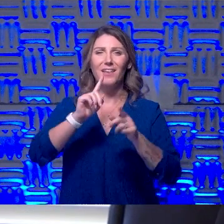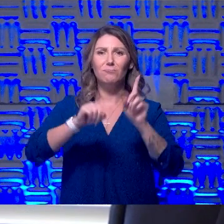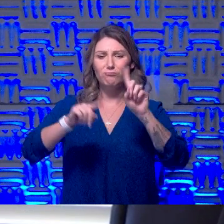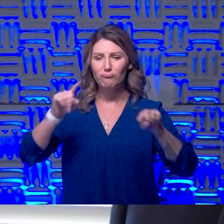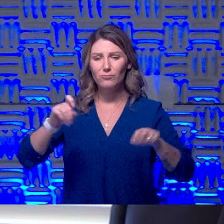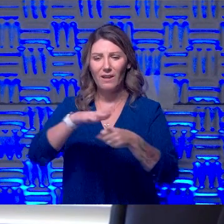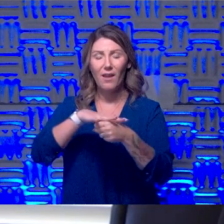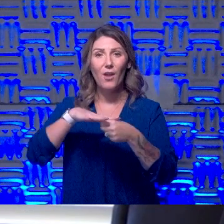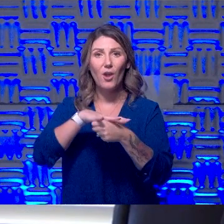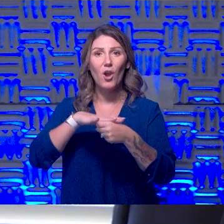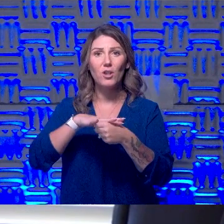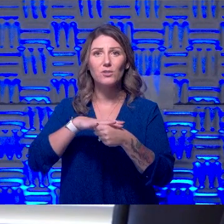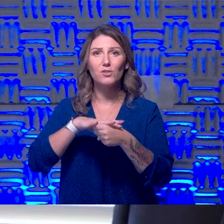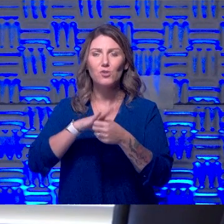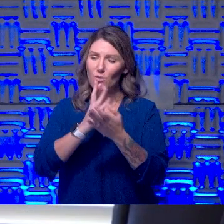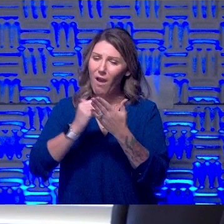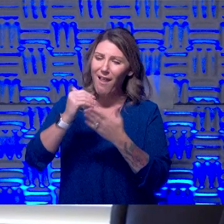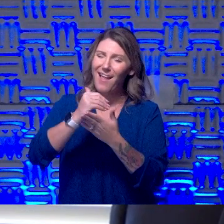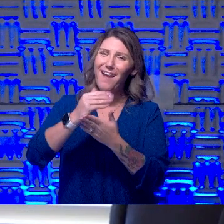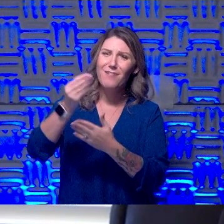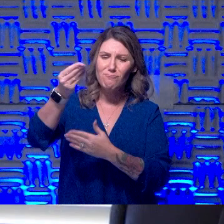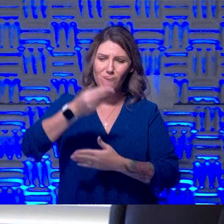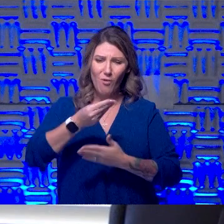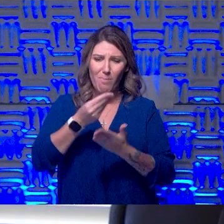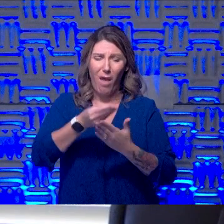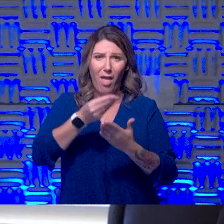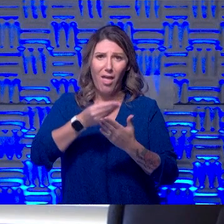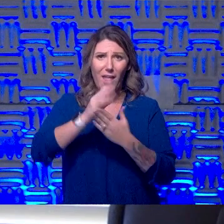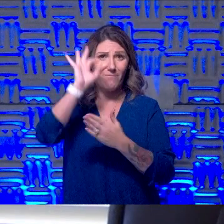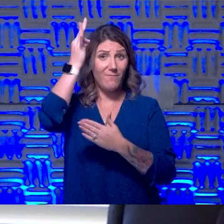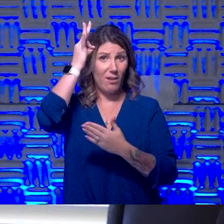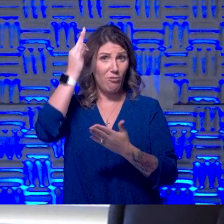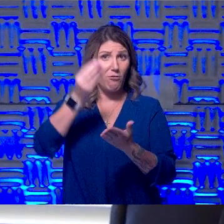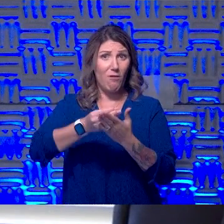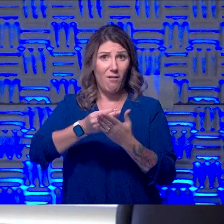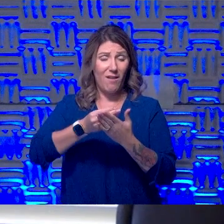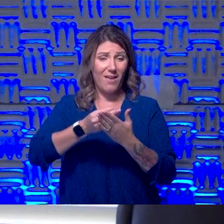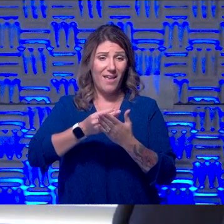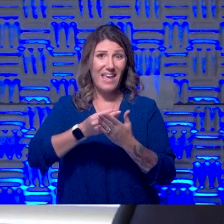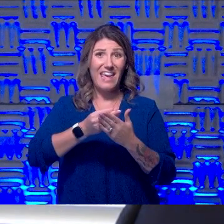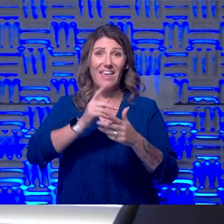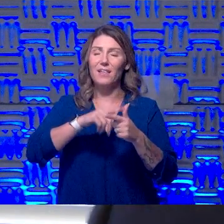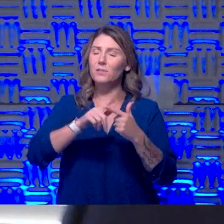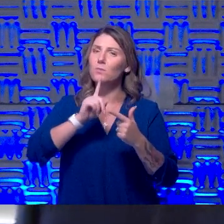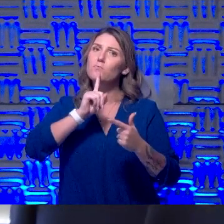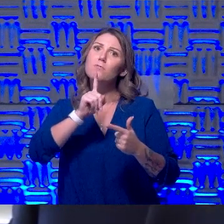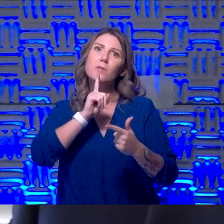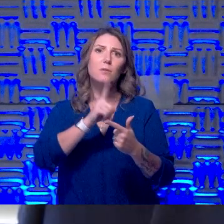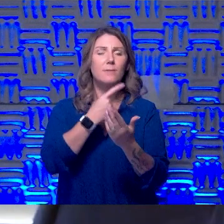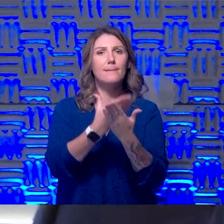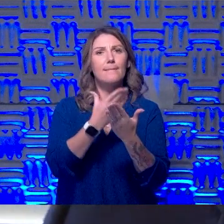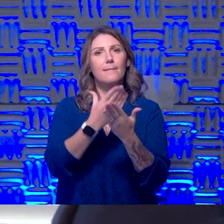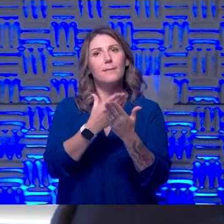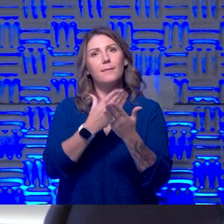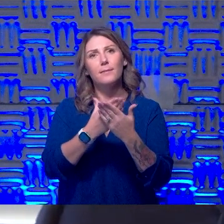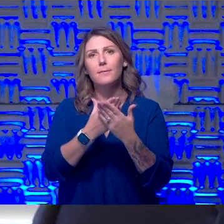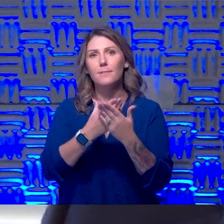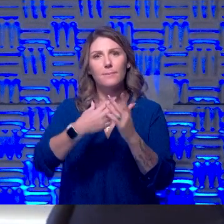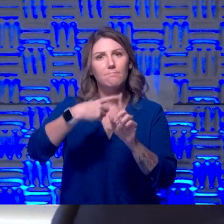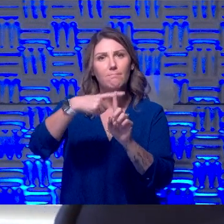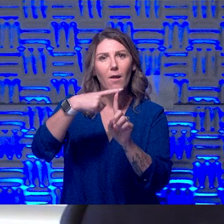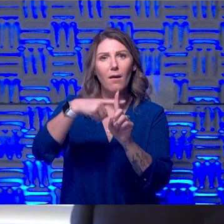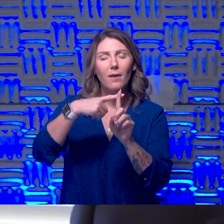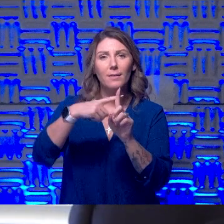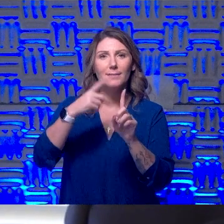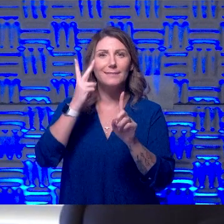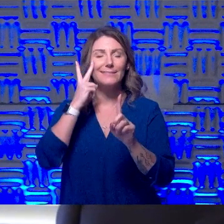all that federal money back to the state is a huge economic driver if you just want to look at it from that side of the